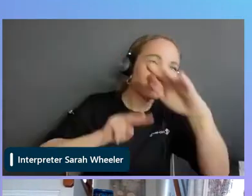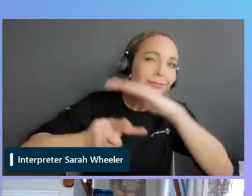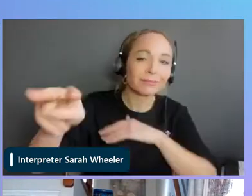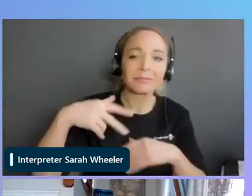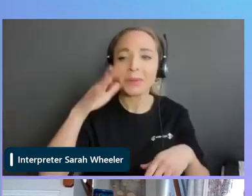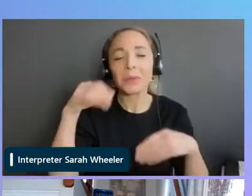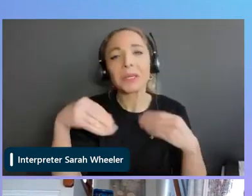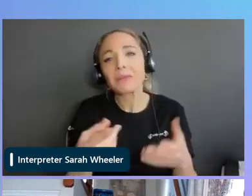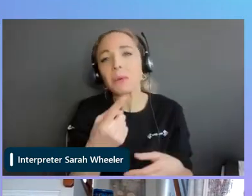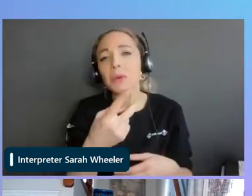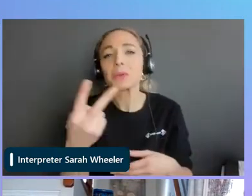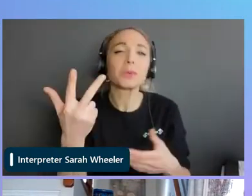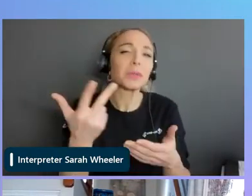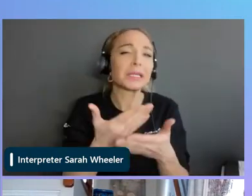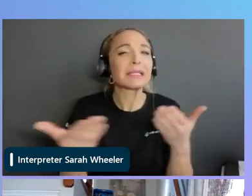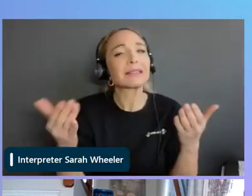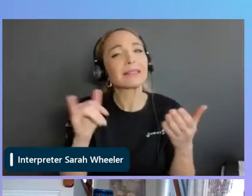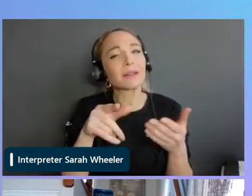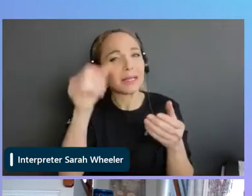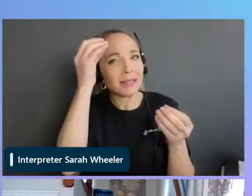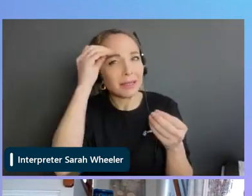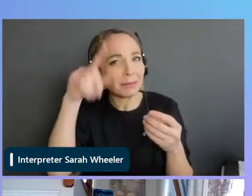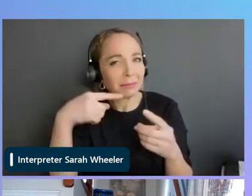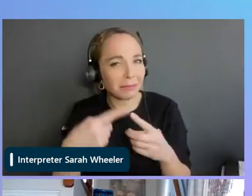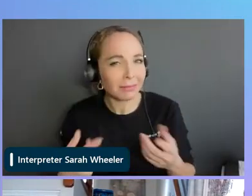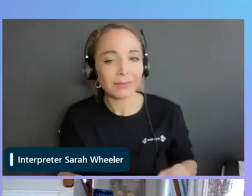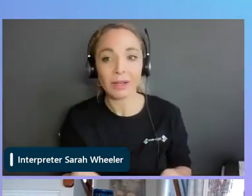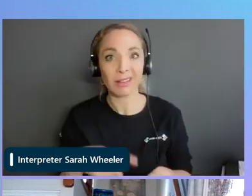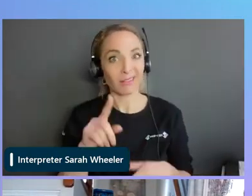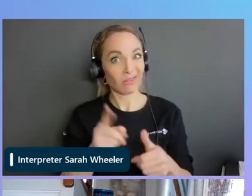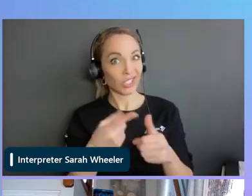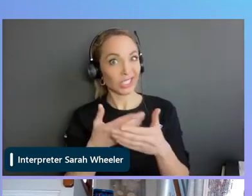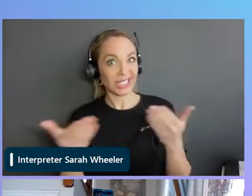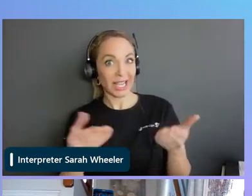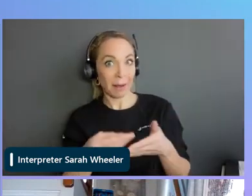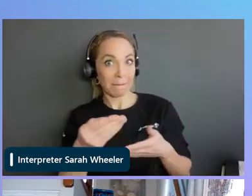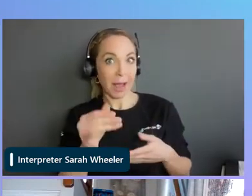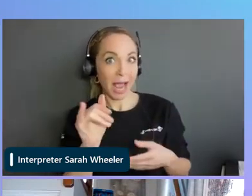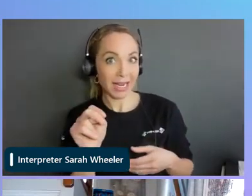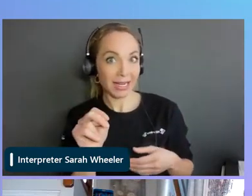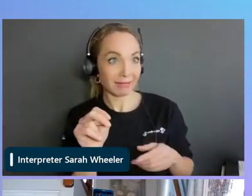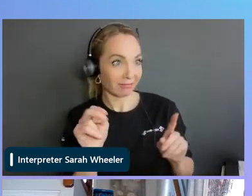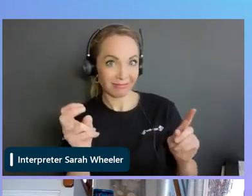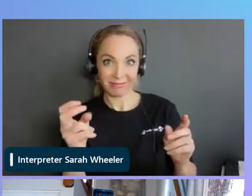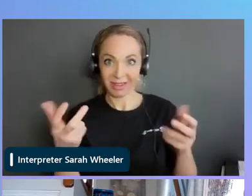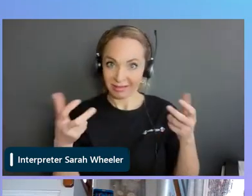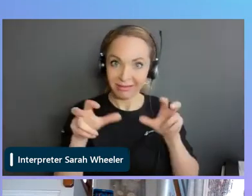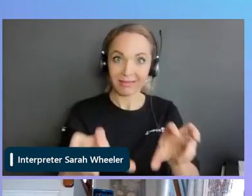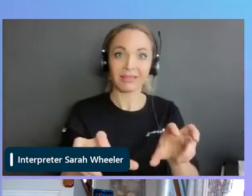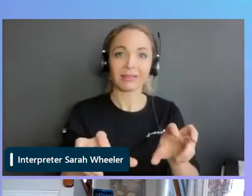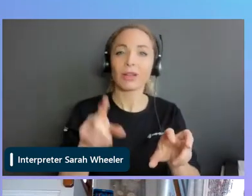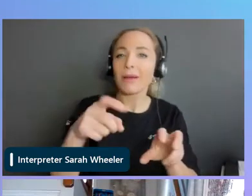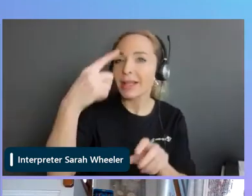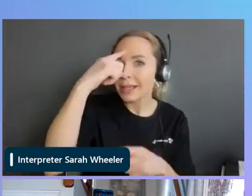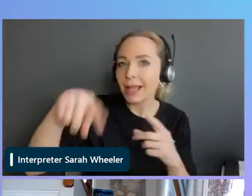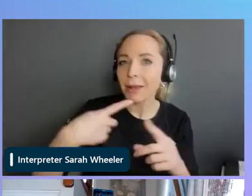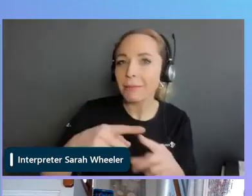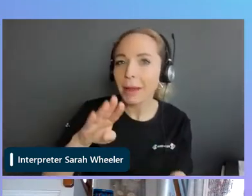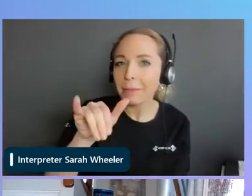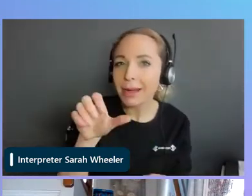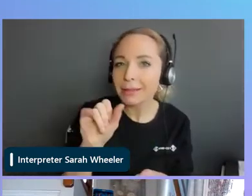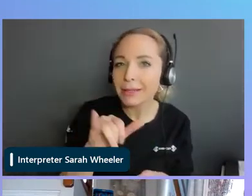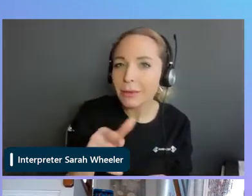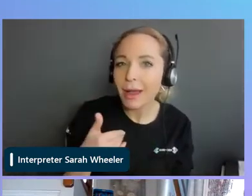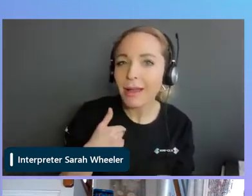Now, the first thing actually when you want to think about getting buy-in is a bias that you might have. And that bias is called illusion of transparency.